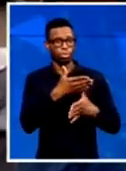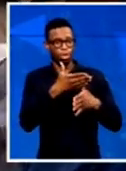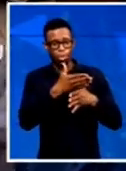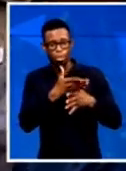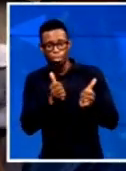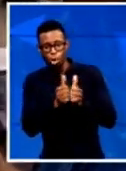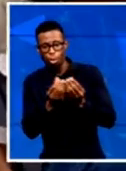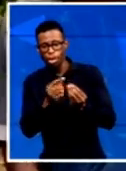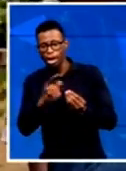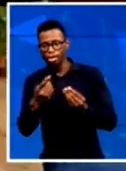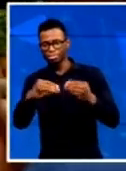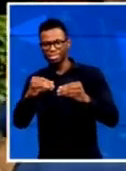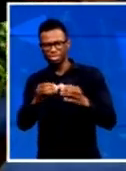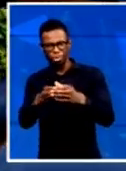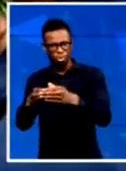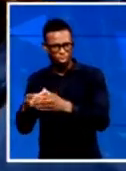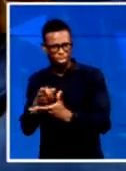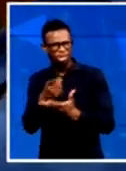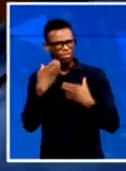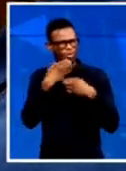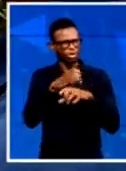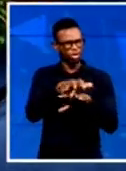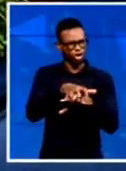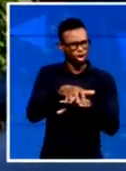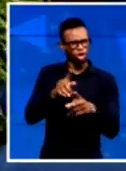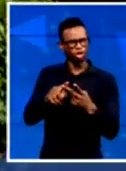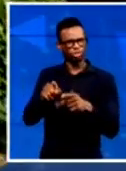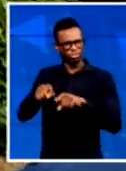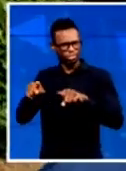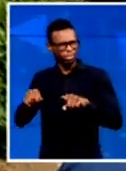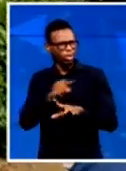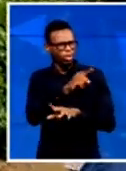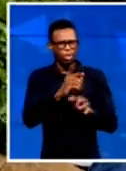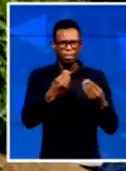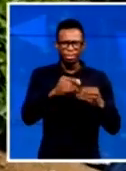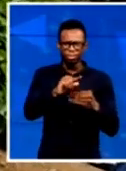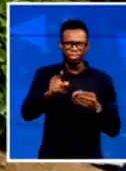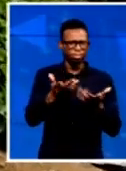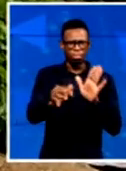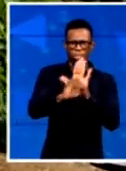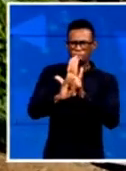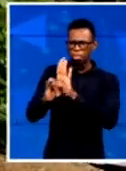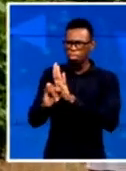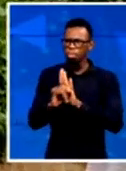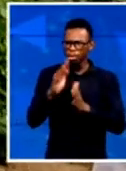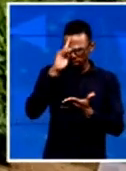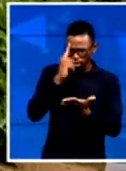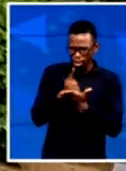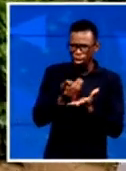of farming. Just tell us how you identify those businesses that you are working with. Okay. The